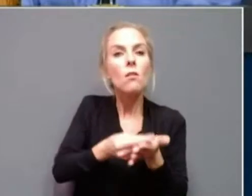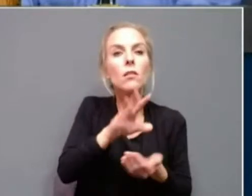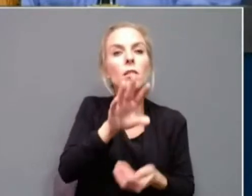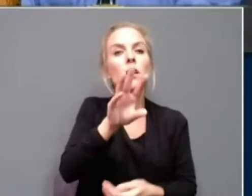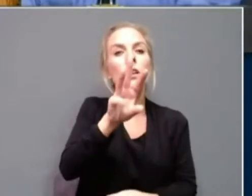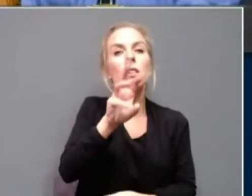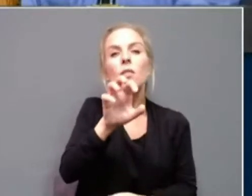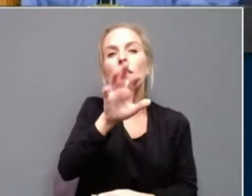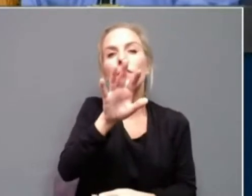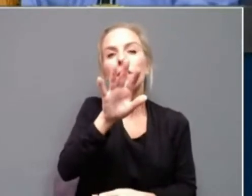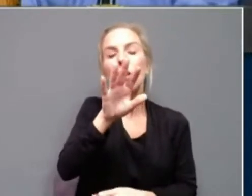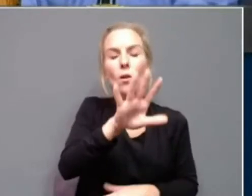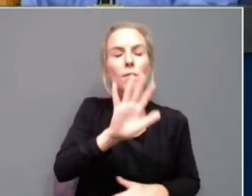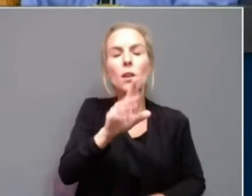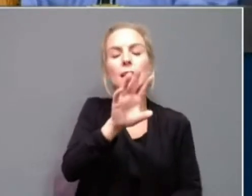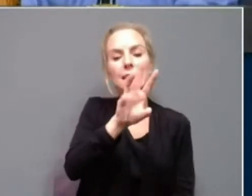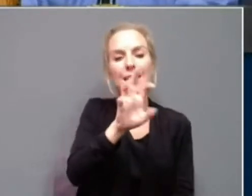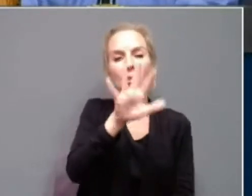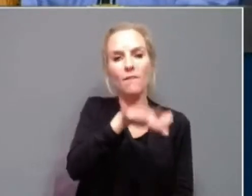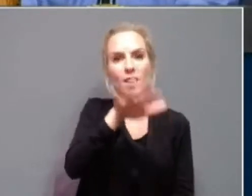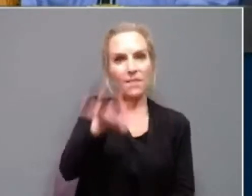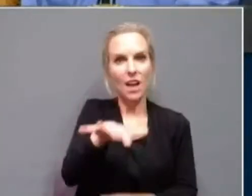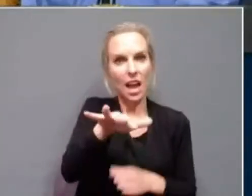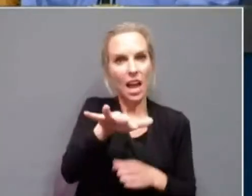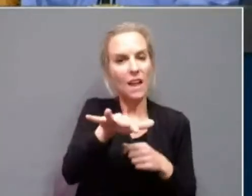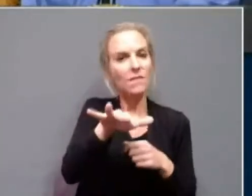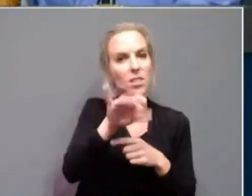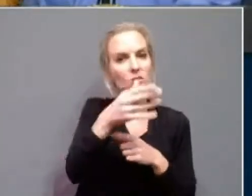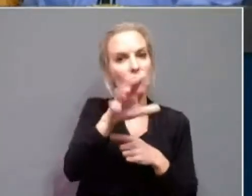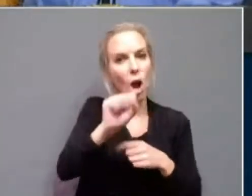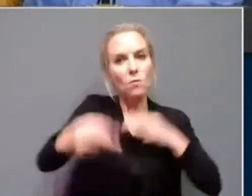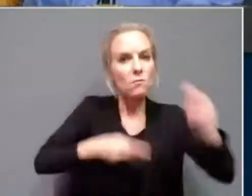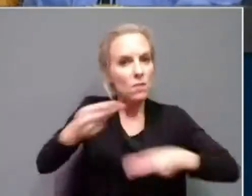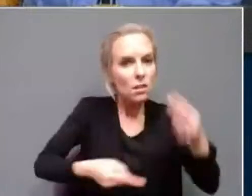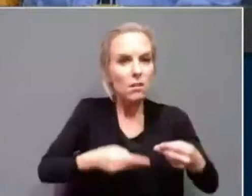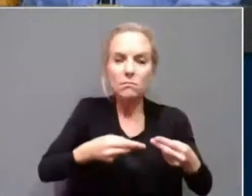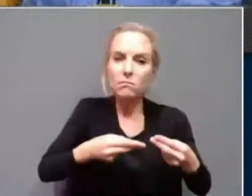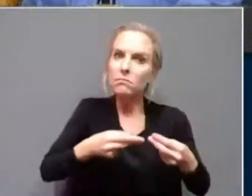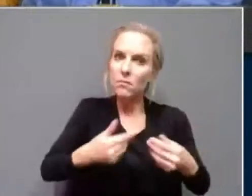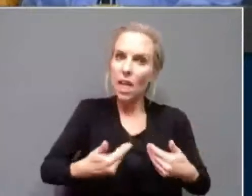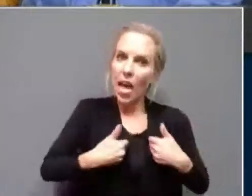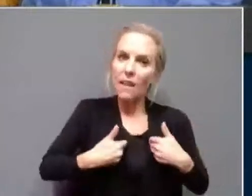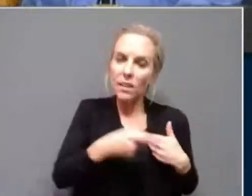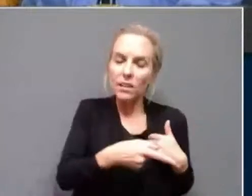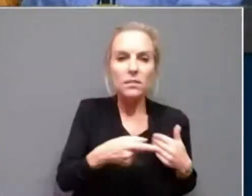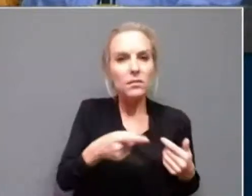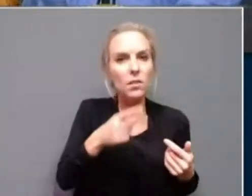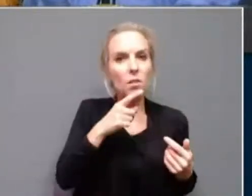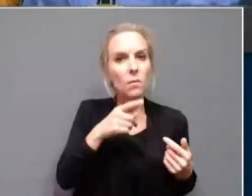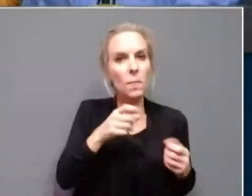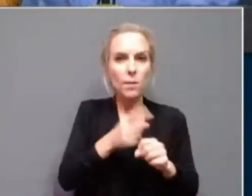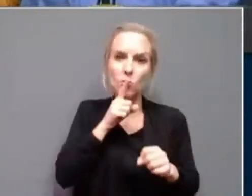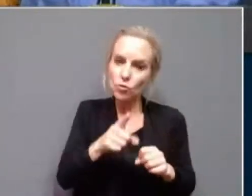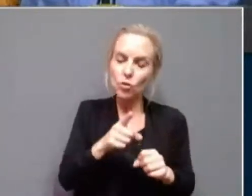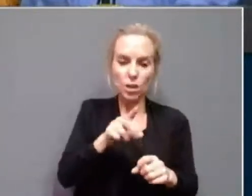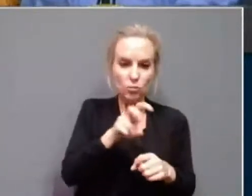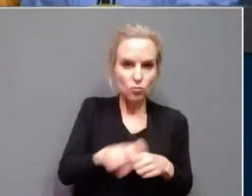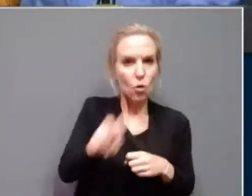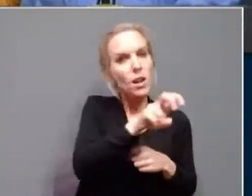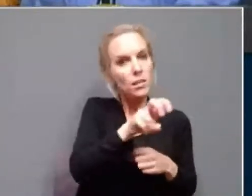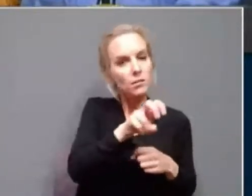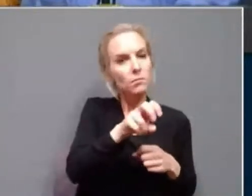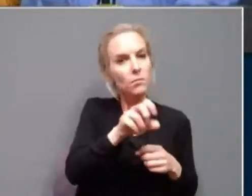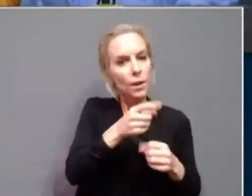75,655 jobs across the Commonwealth. We remain committed to making sure that tourism makes it through this, to